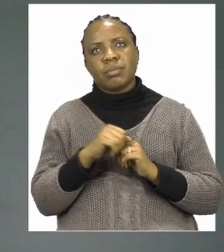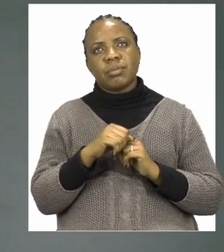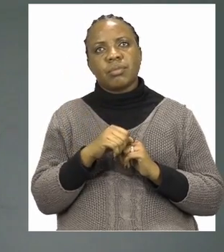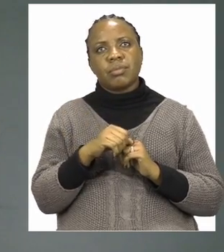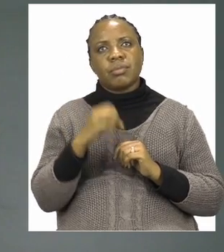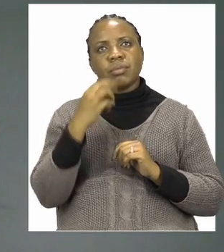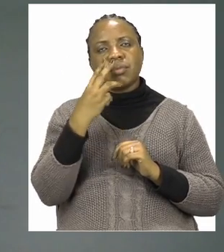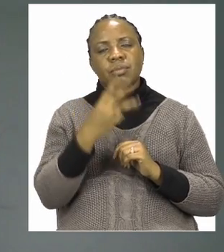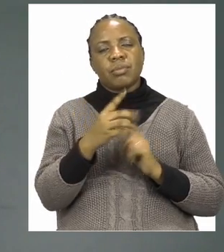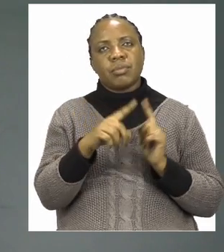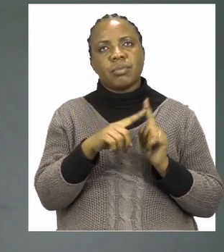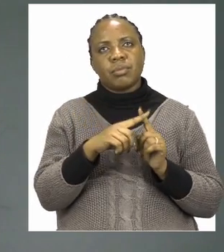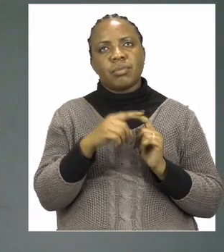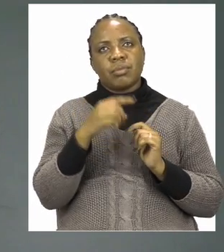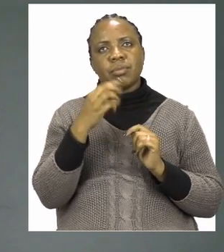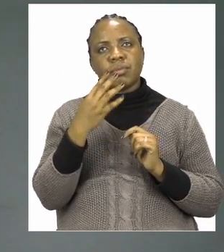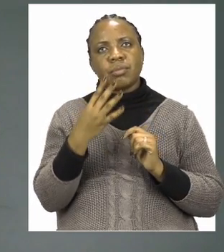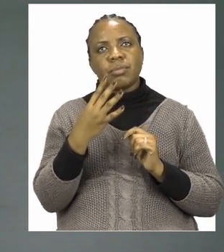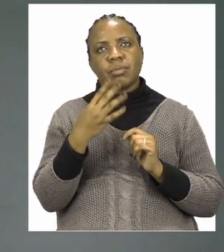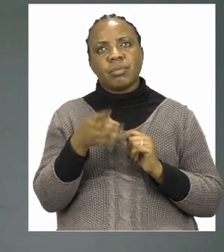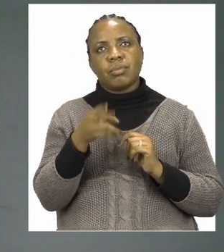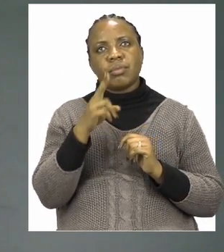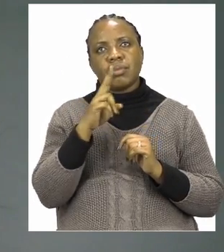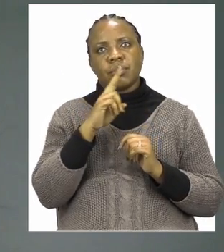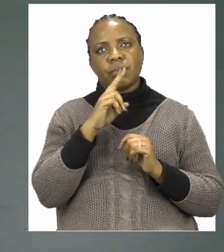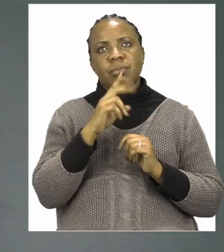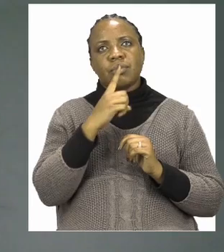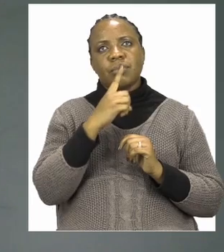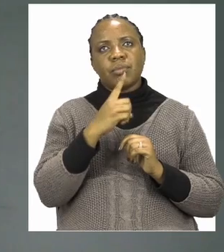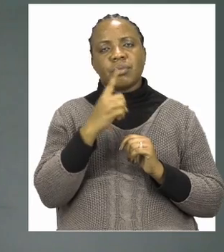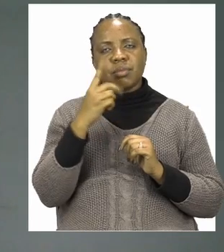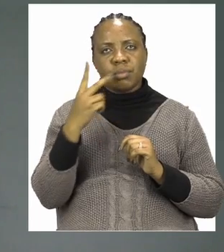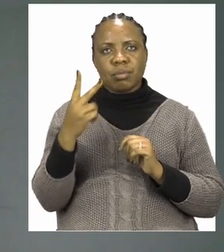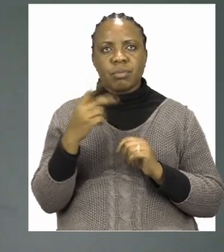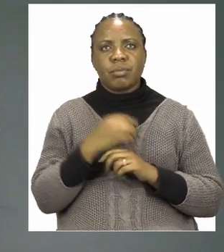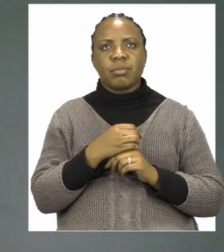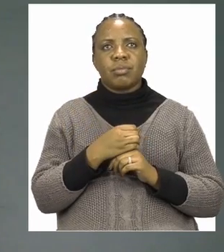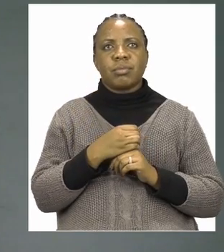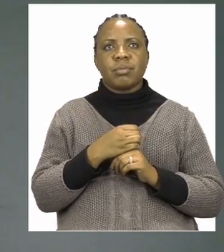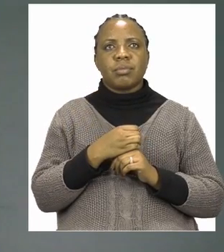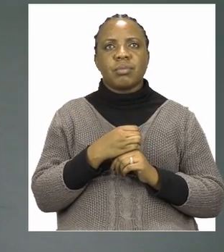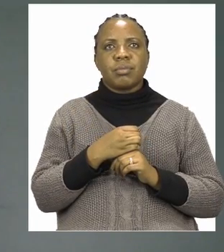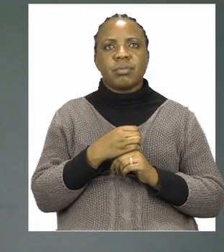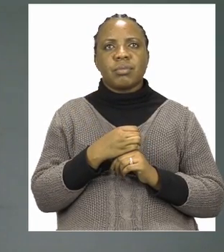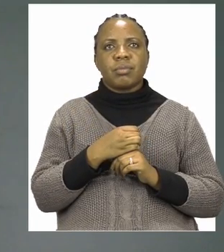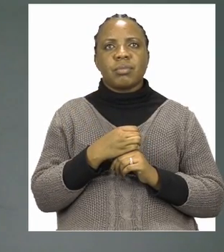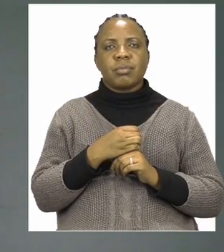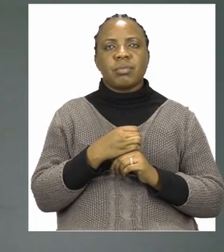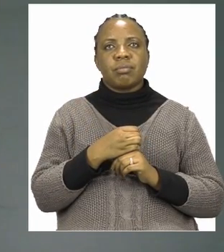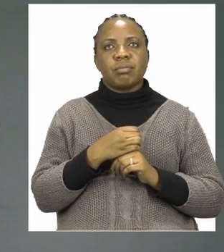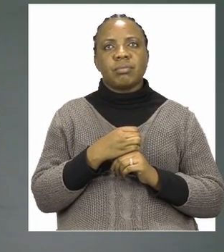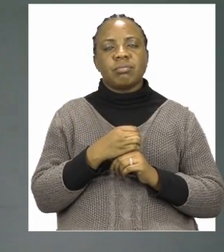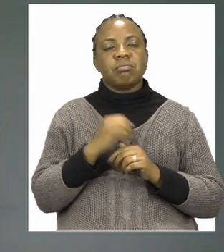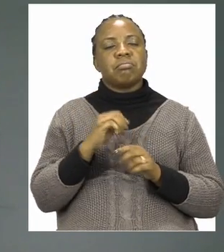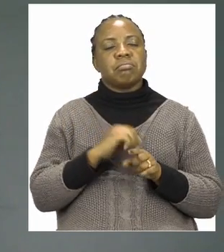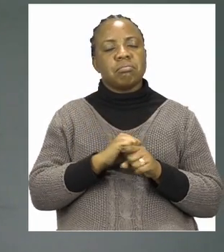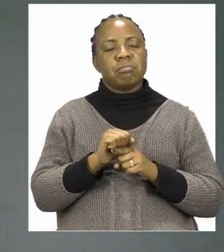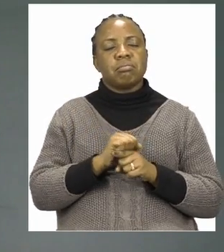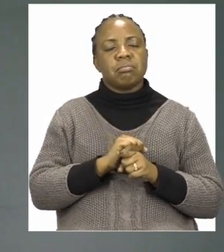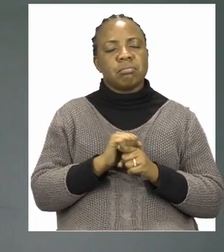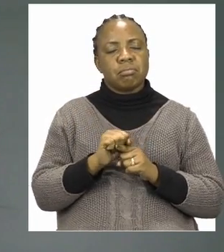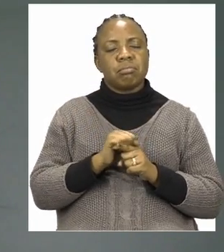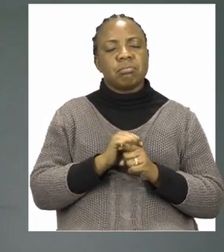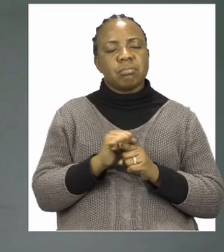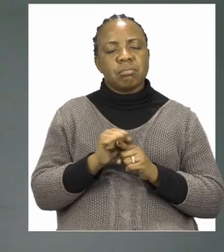9. 3 times 4 equals 12. That way you'll be practicing your